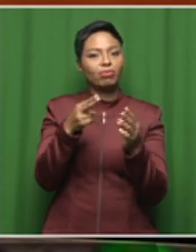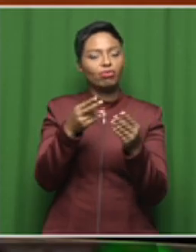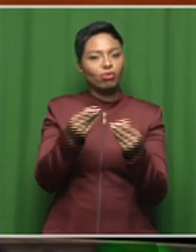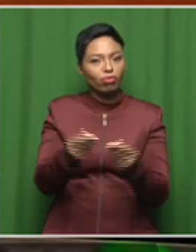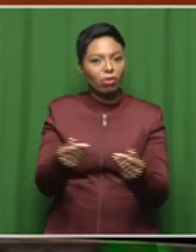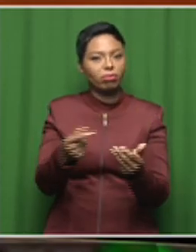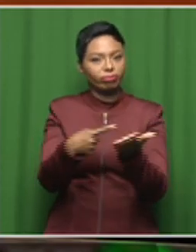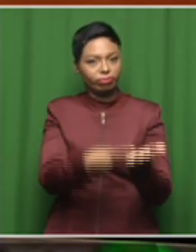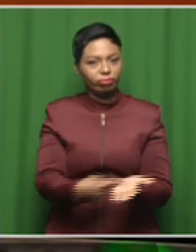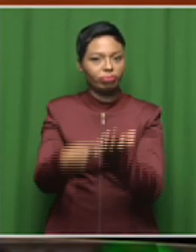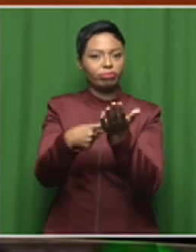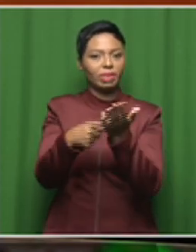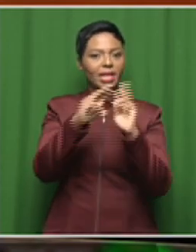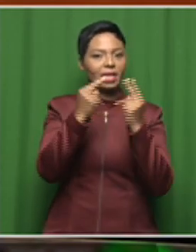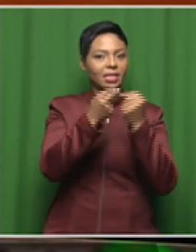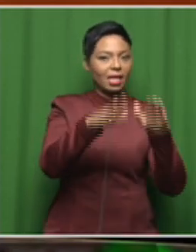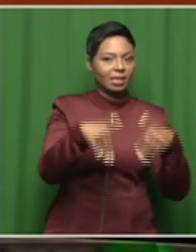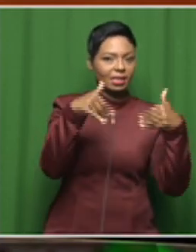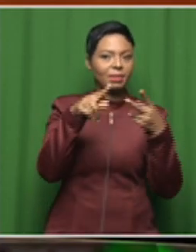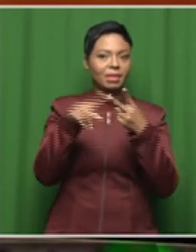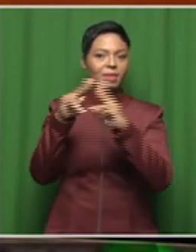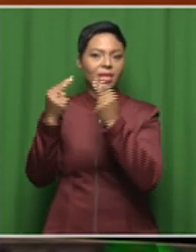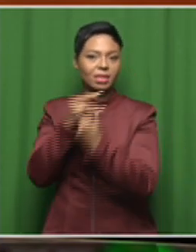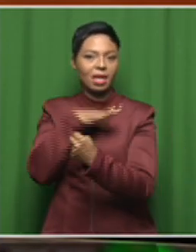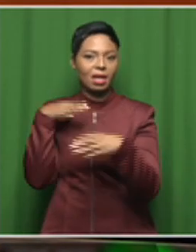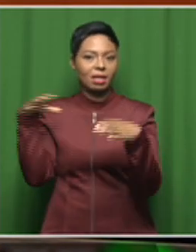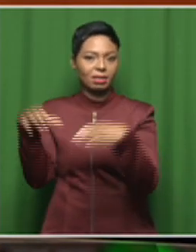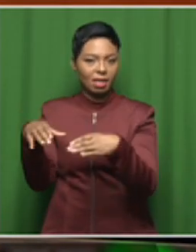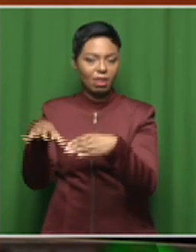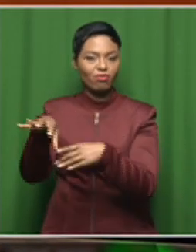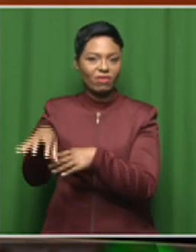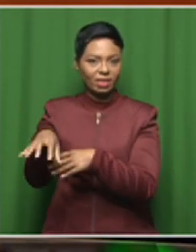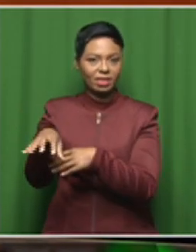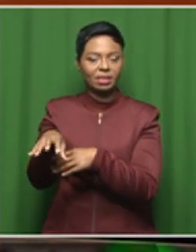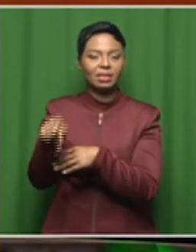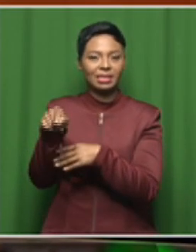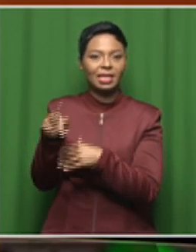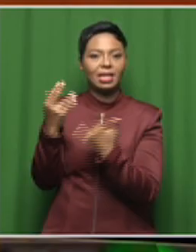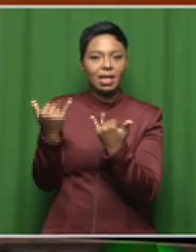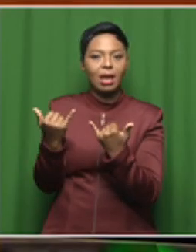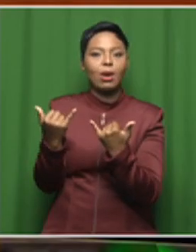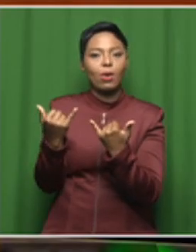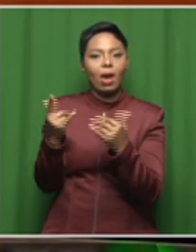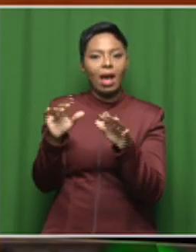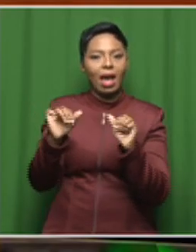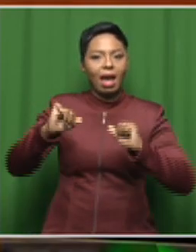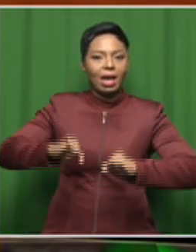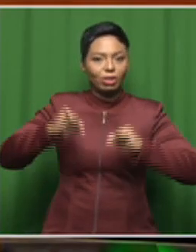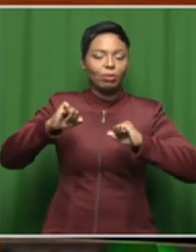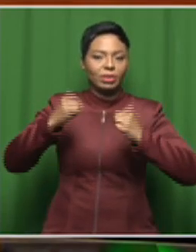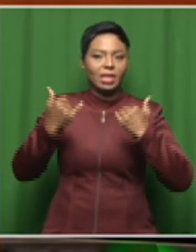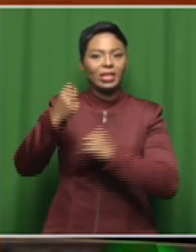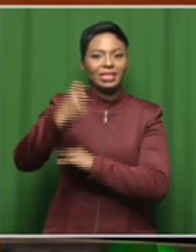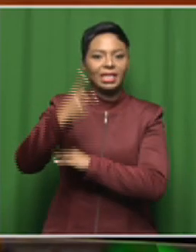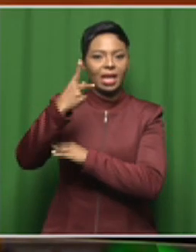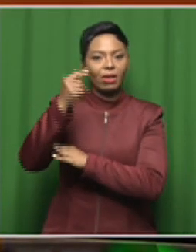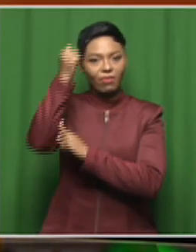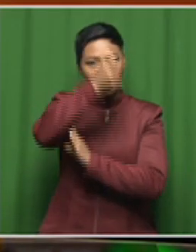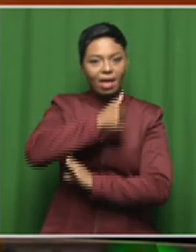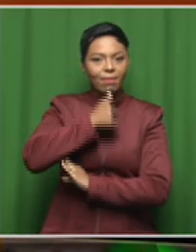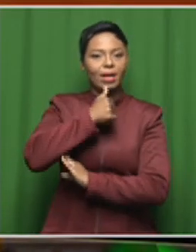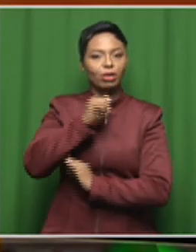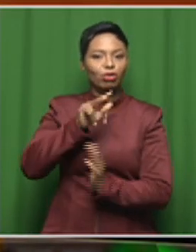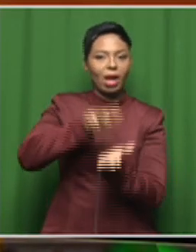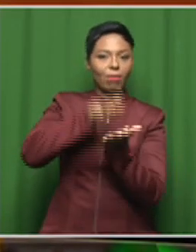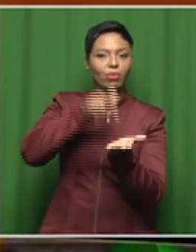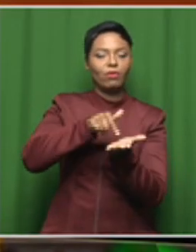the National Council of Provinces adopted that, of course, on the 2nd of April to approve the 2025